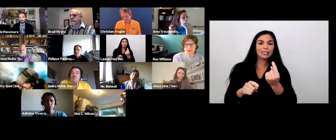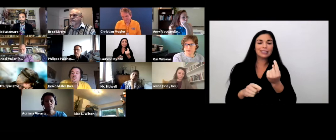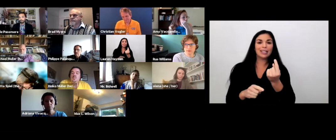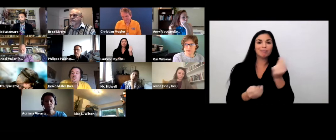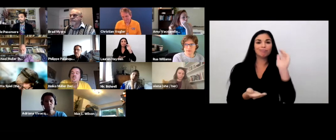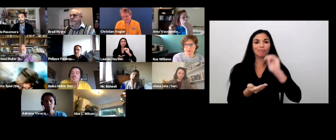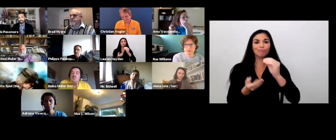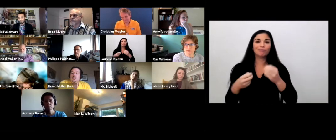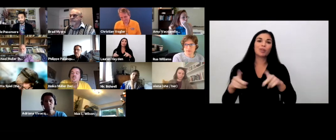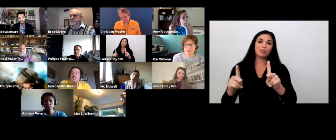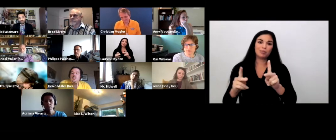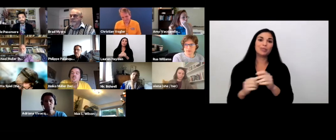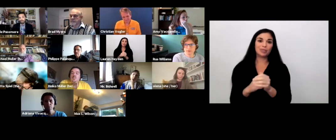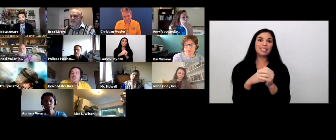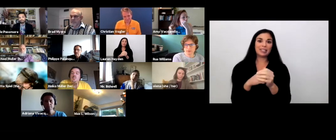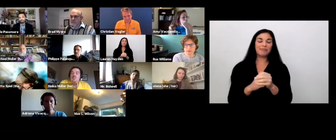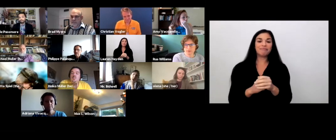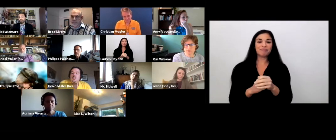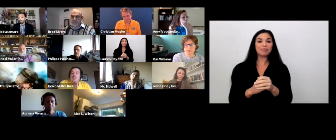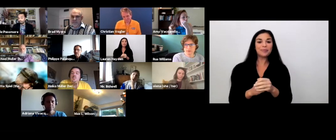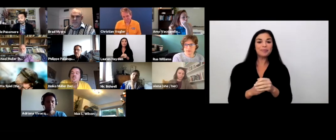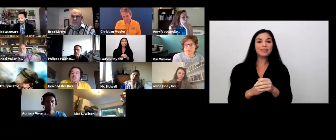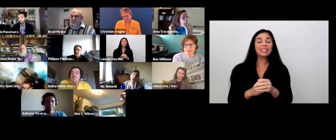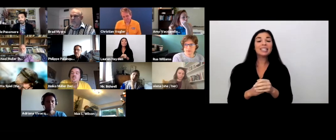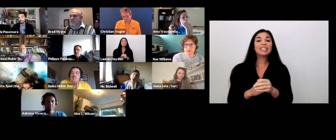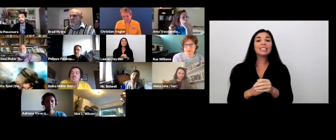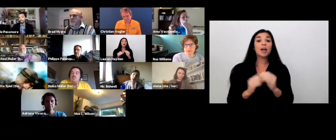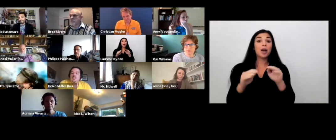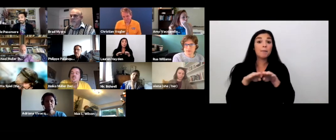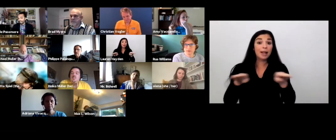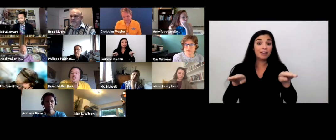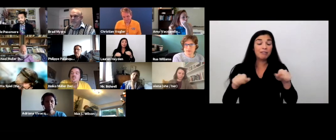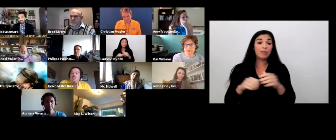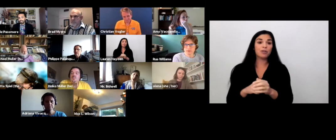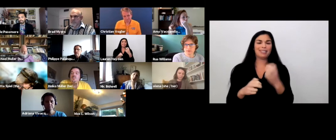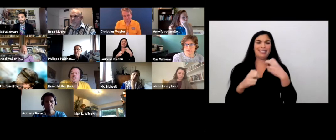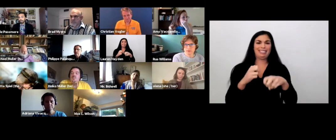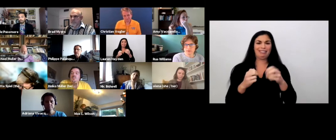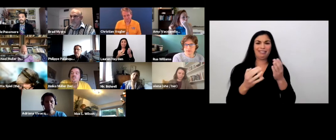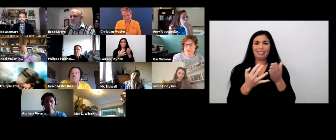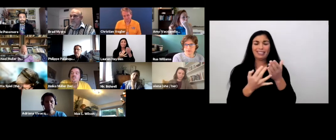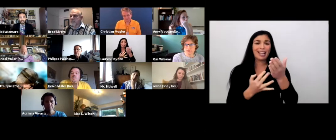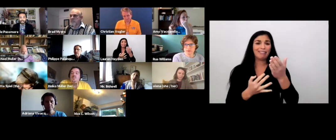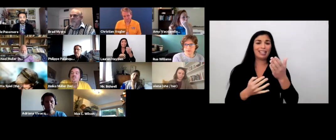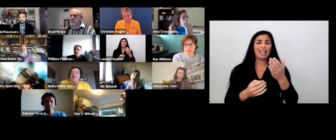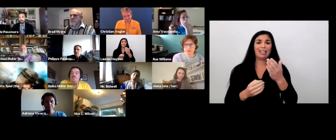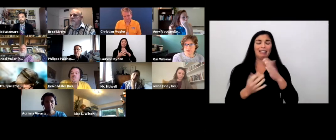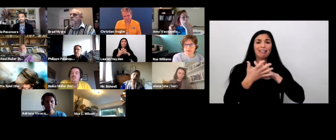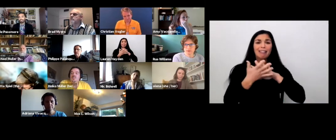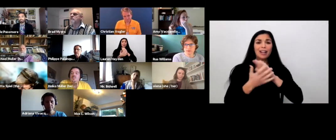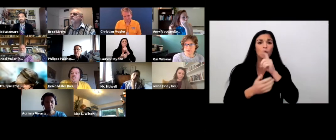addressing the work that we've put so much time into. Platforms were hard to navigate. It's unclear who to ask for